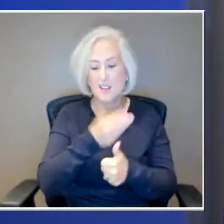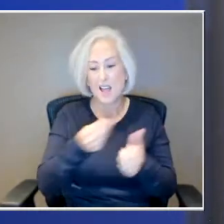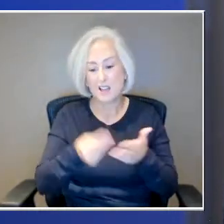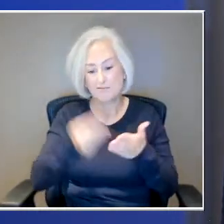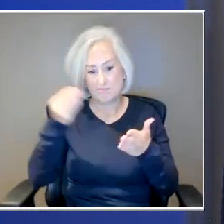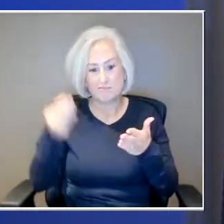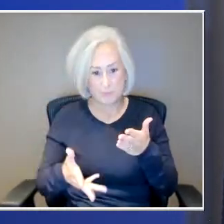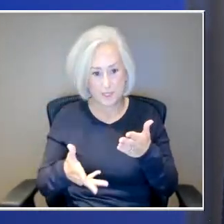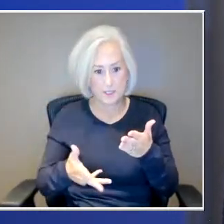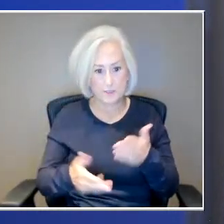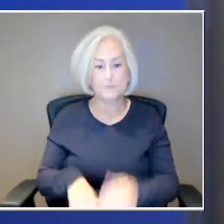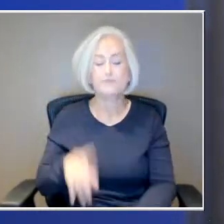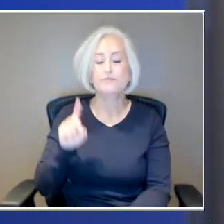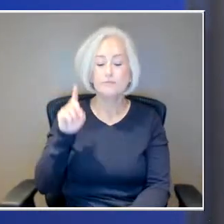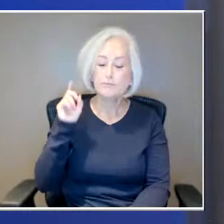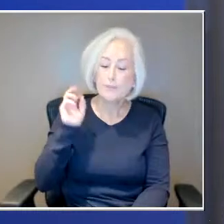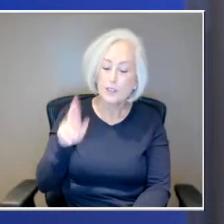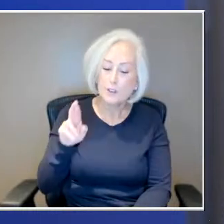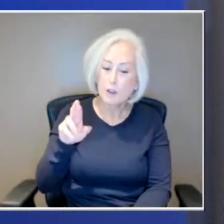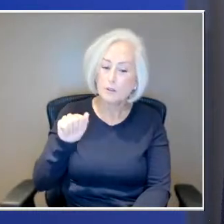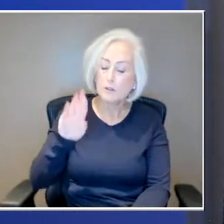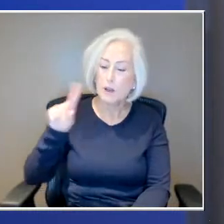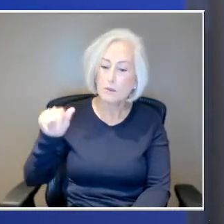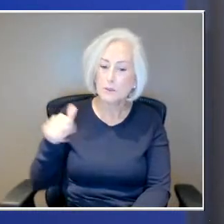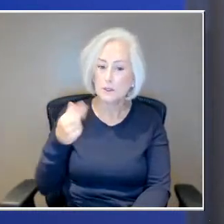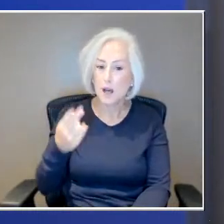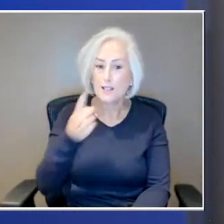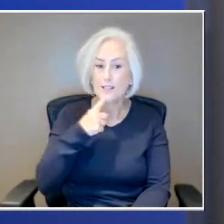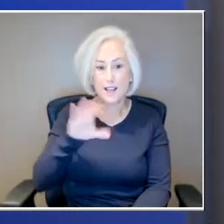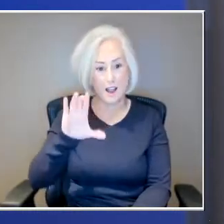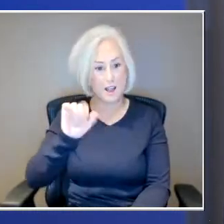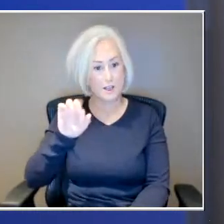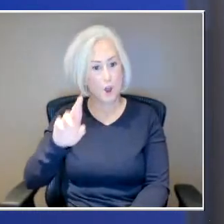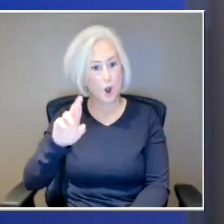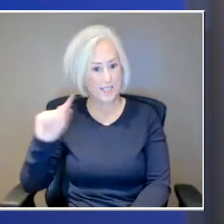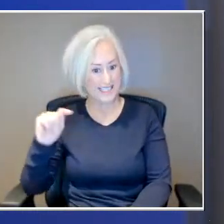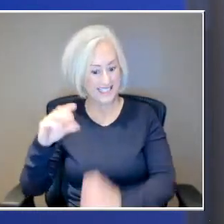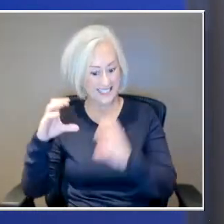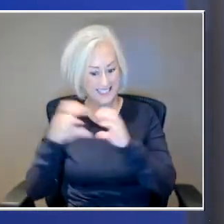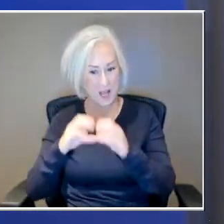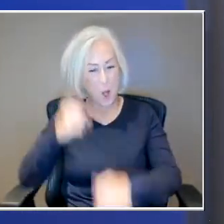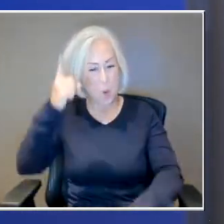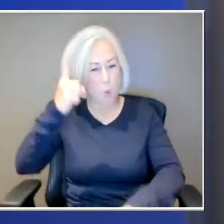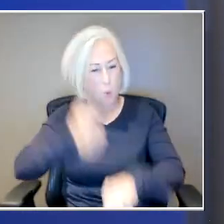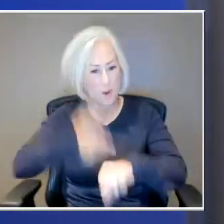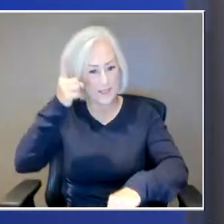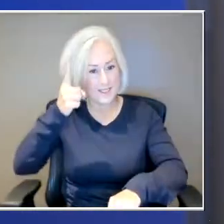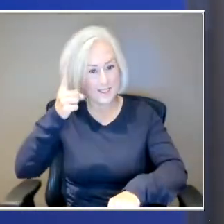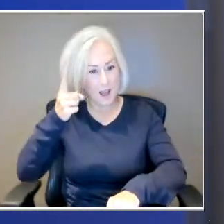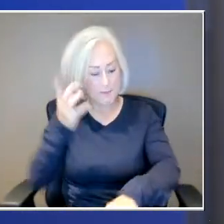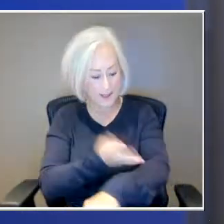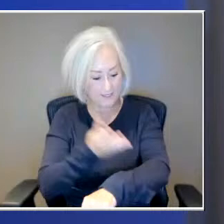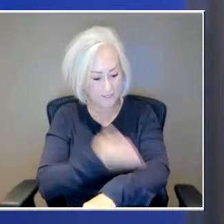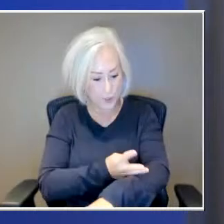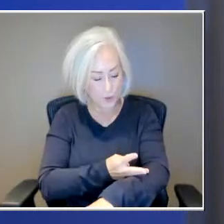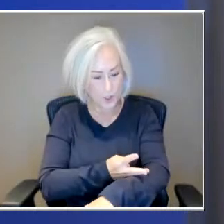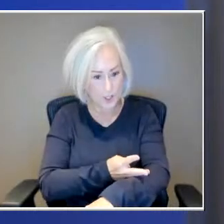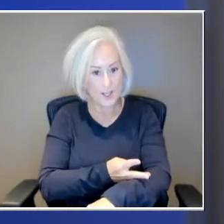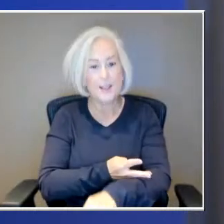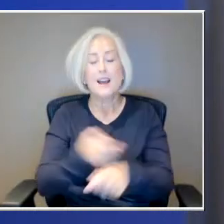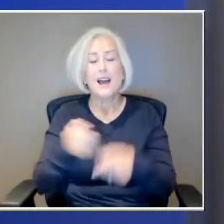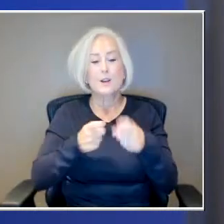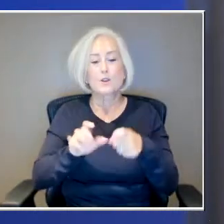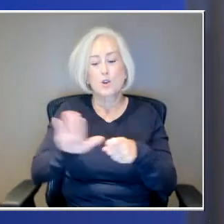Abdallah mentioned, CAR T is a one-time infusion. It harnesses the patient's own immune cells, and so it can be a lot more specific to the